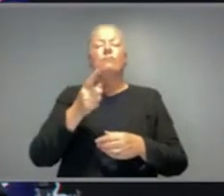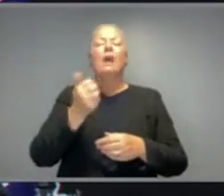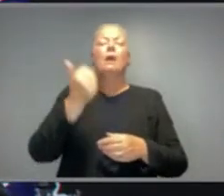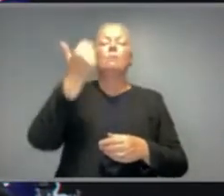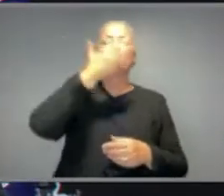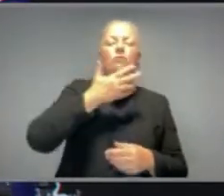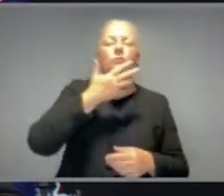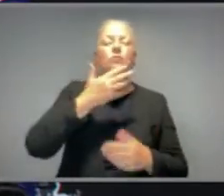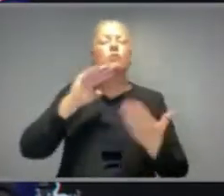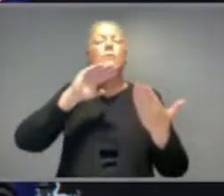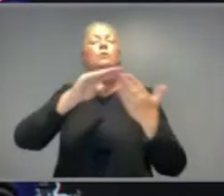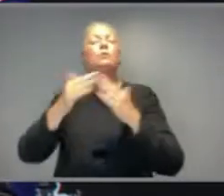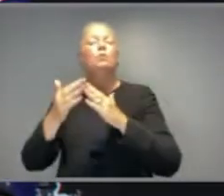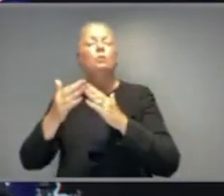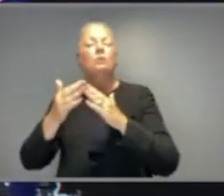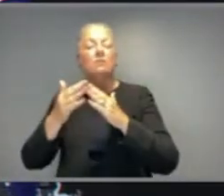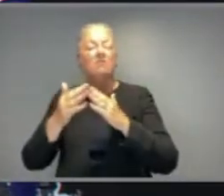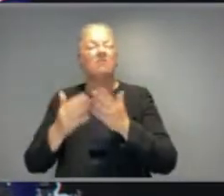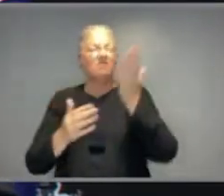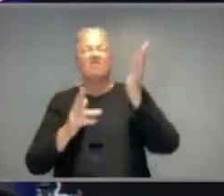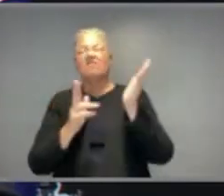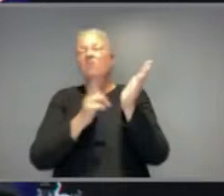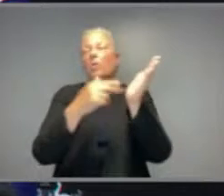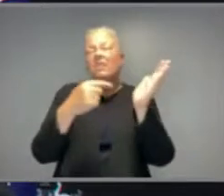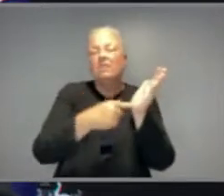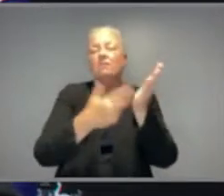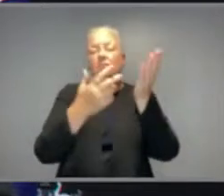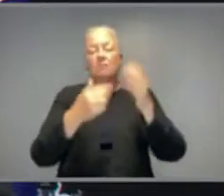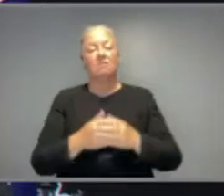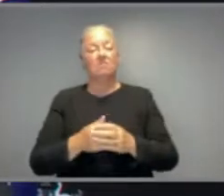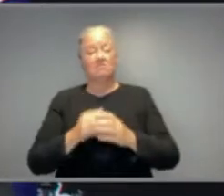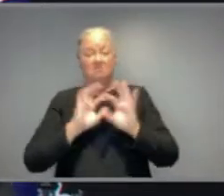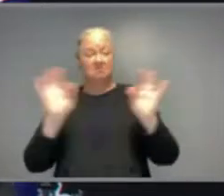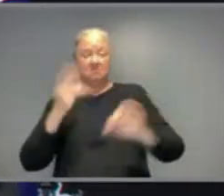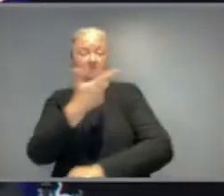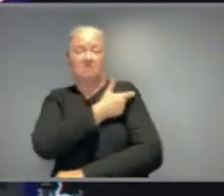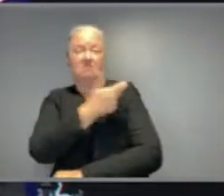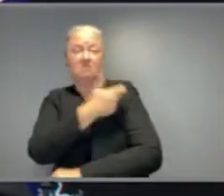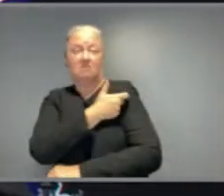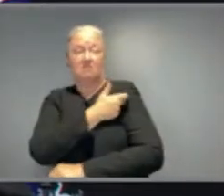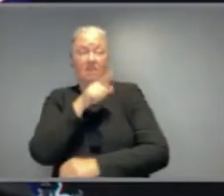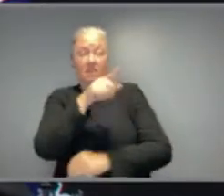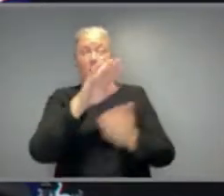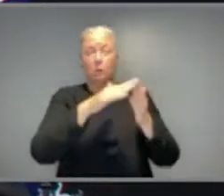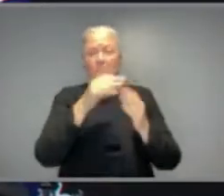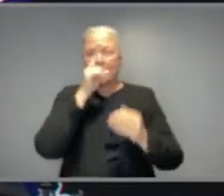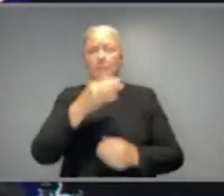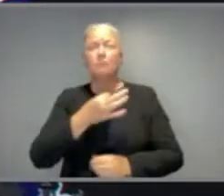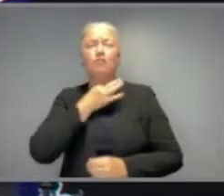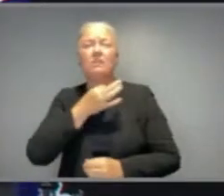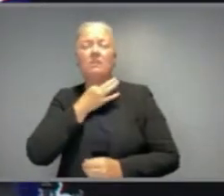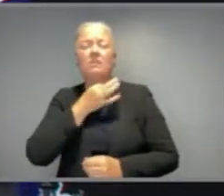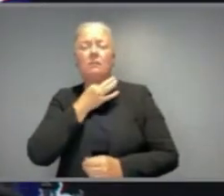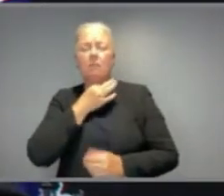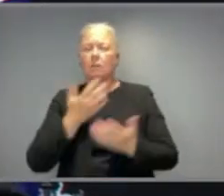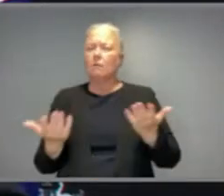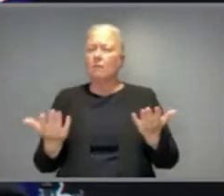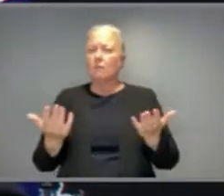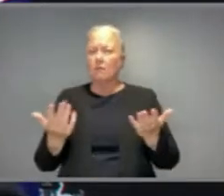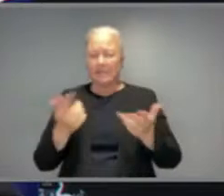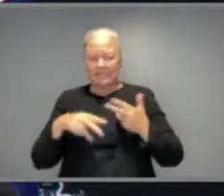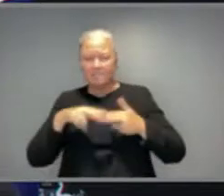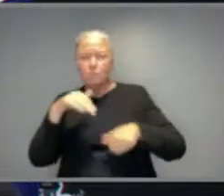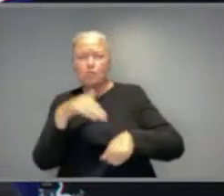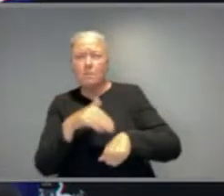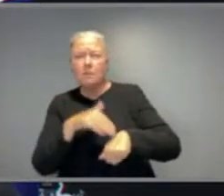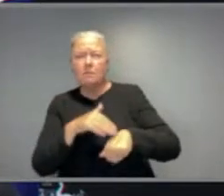population that is highly unvaccinated and therefore presents a real risk. Well, of course, if there's a problem, they'll have to take